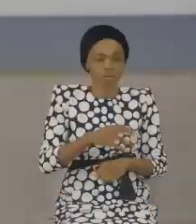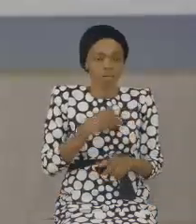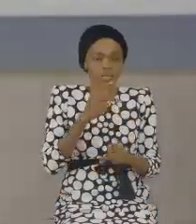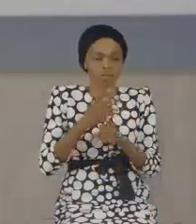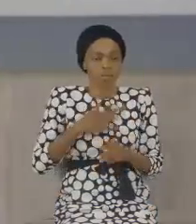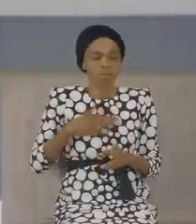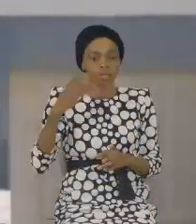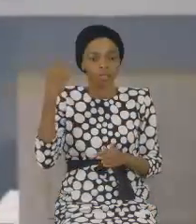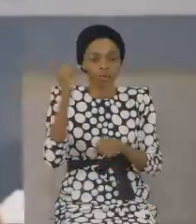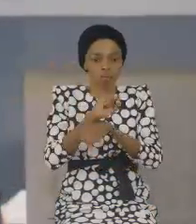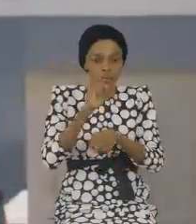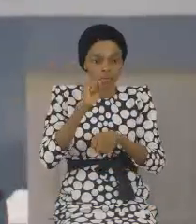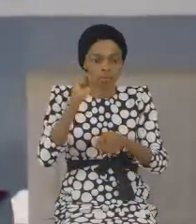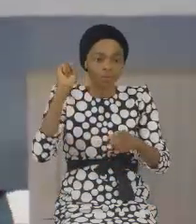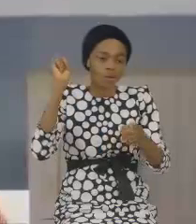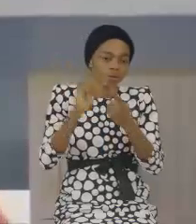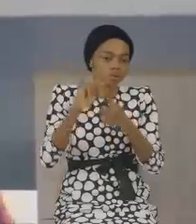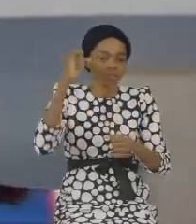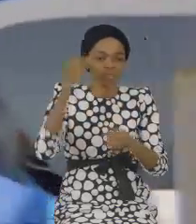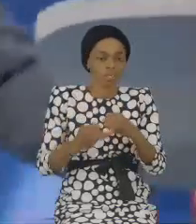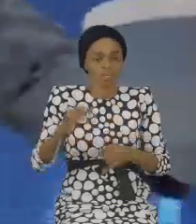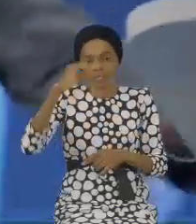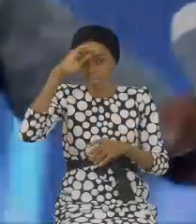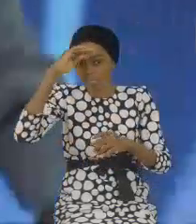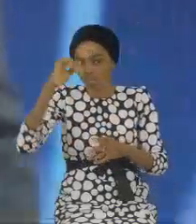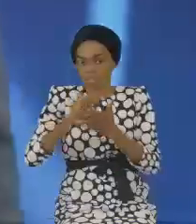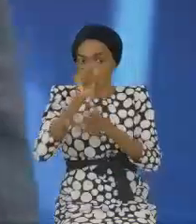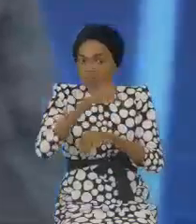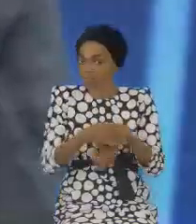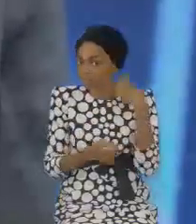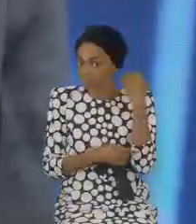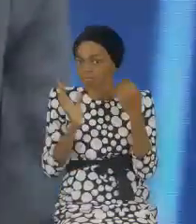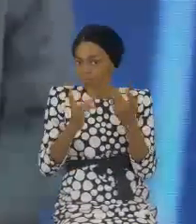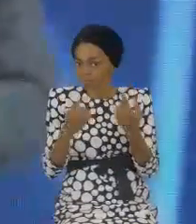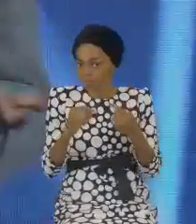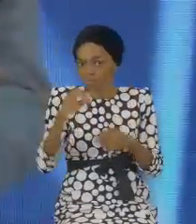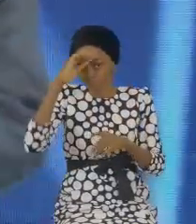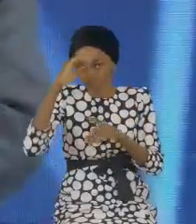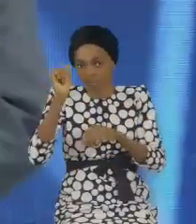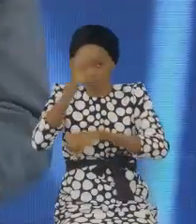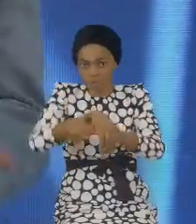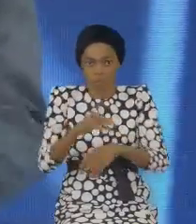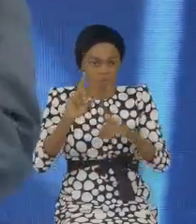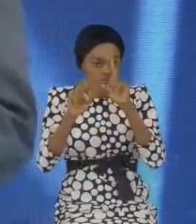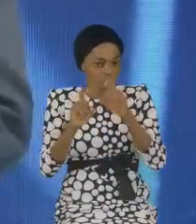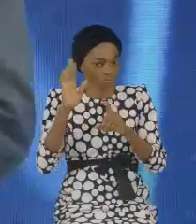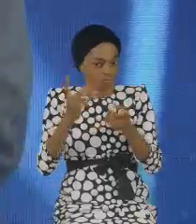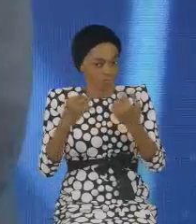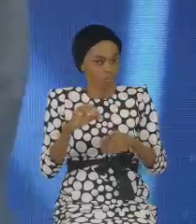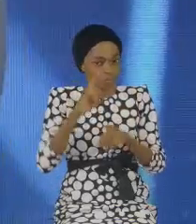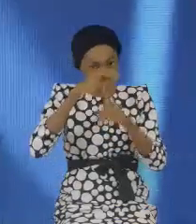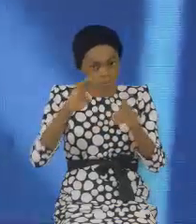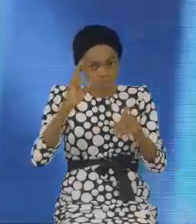works unto the end. He that overcometh, temptation will come. He that overcometh, trials will come. He that